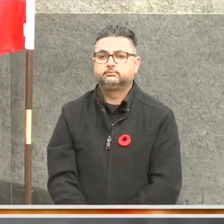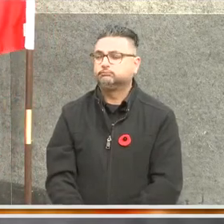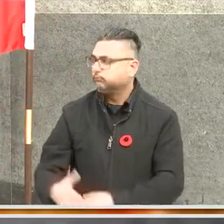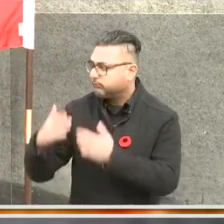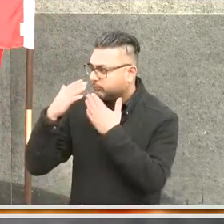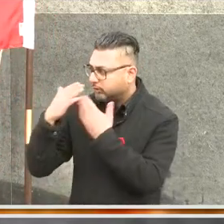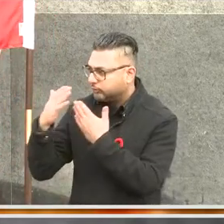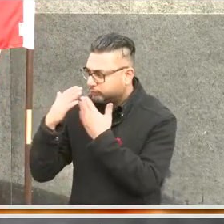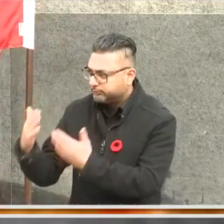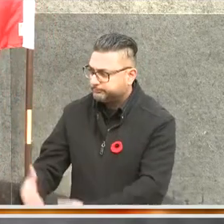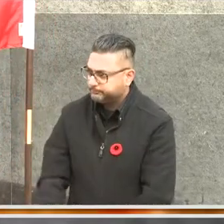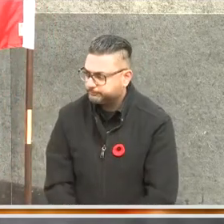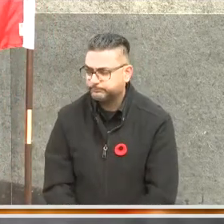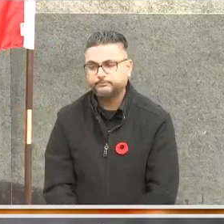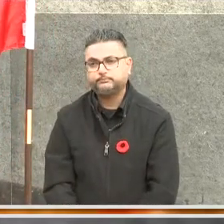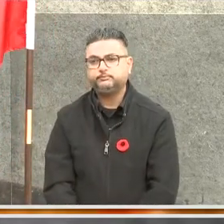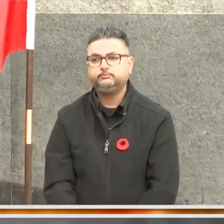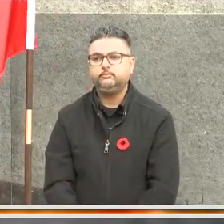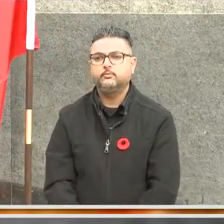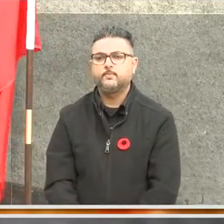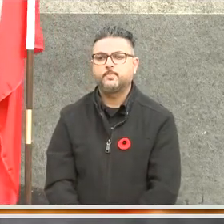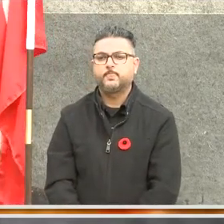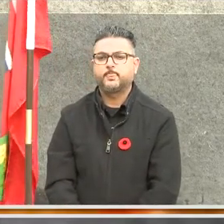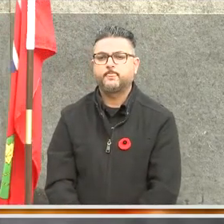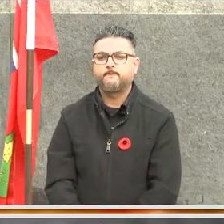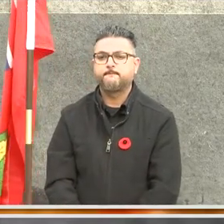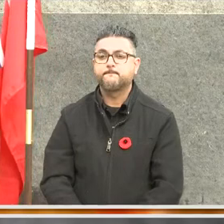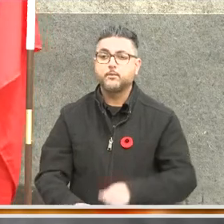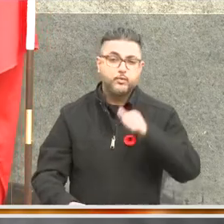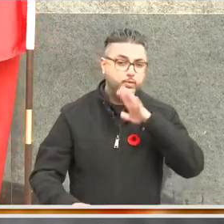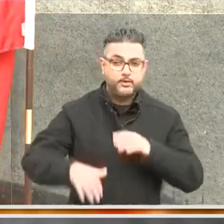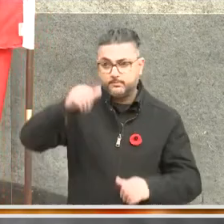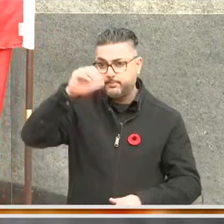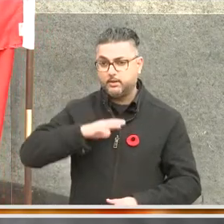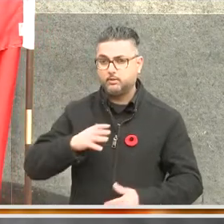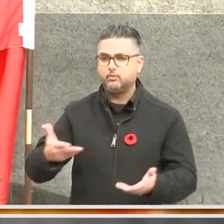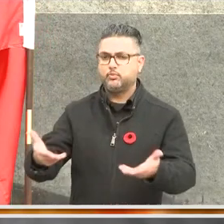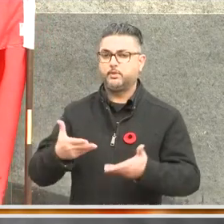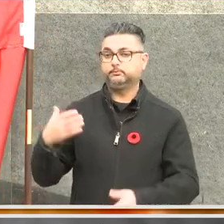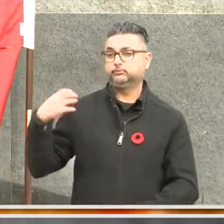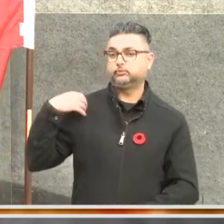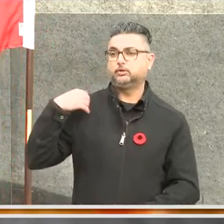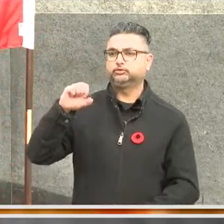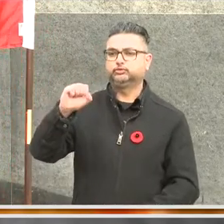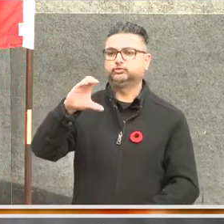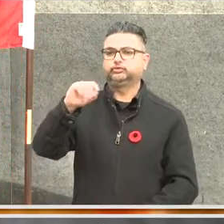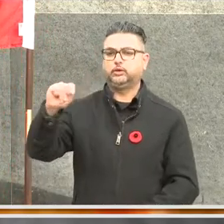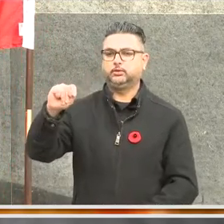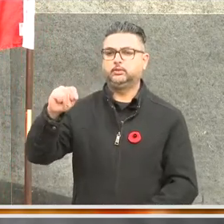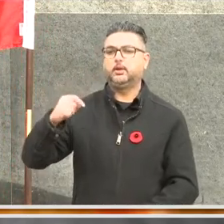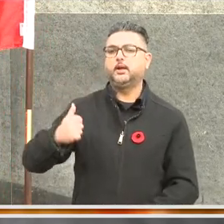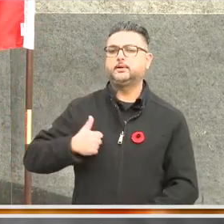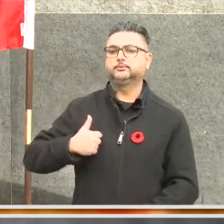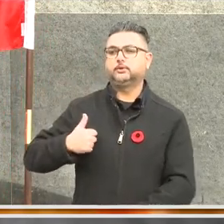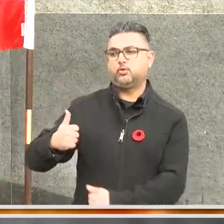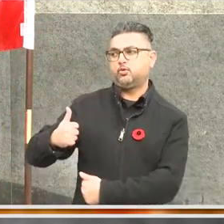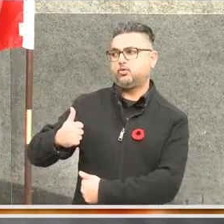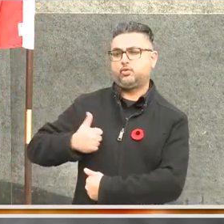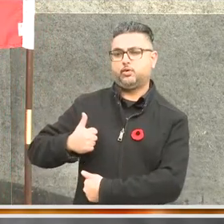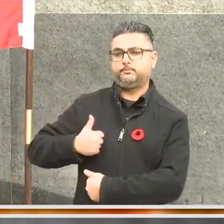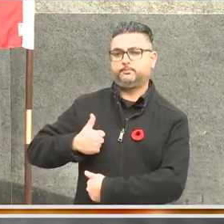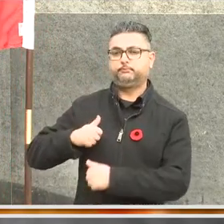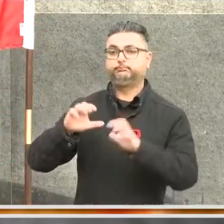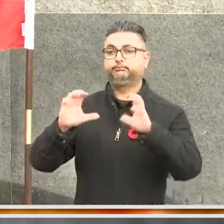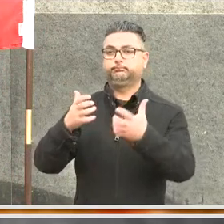Ladies and gentlemen, I now invite Brigadier General Peter Scott, Commander of 4th Canadian Division, to the podium to deliver his remark. J'invite le